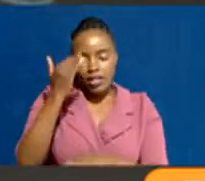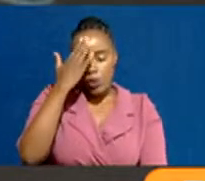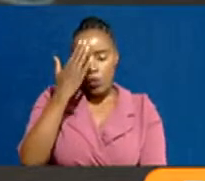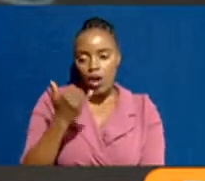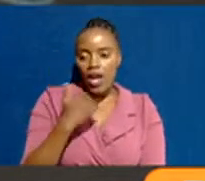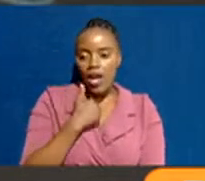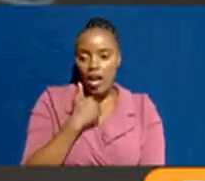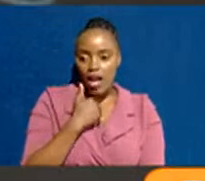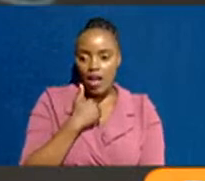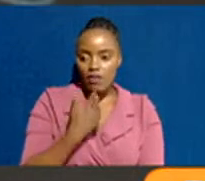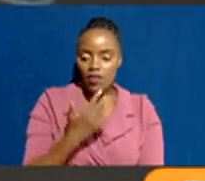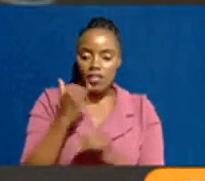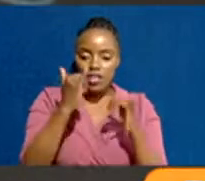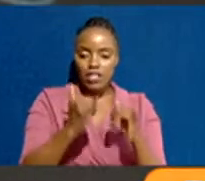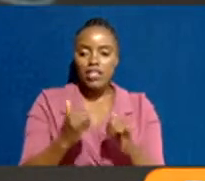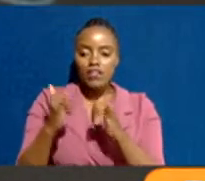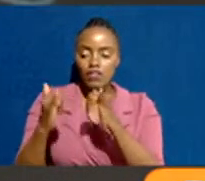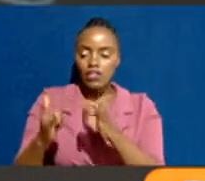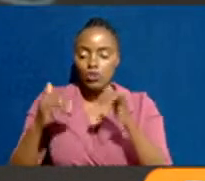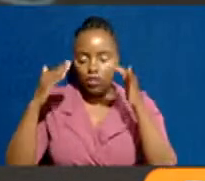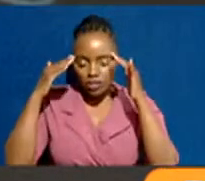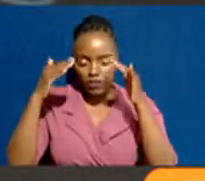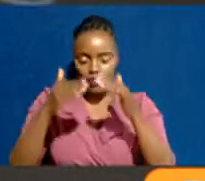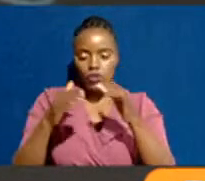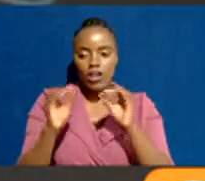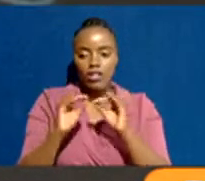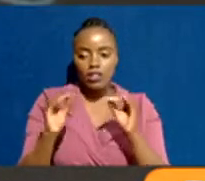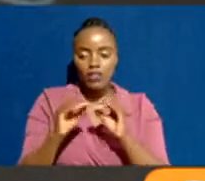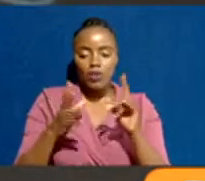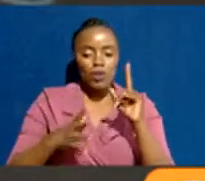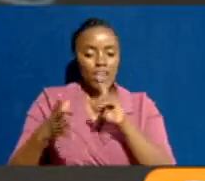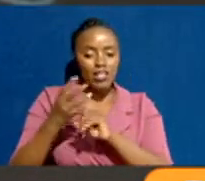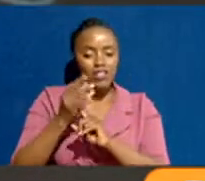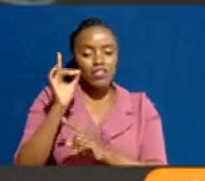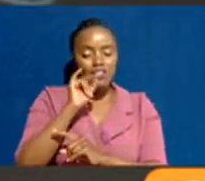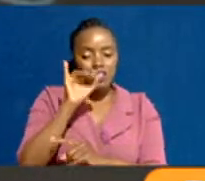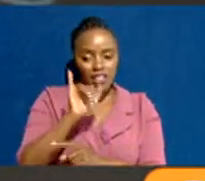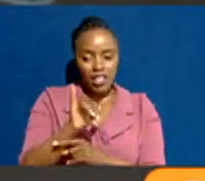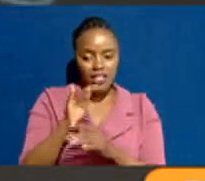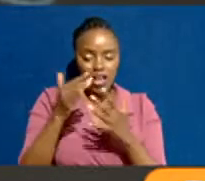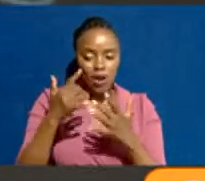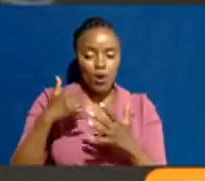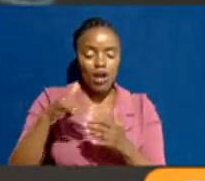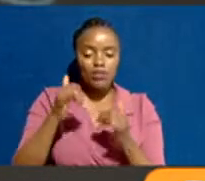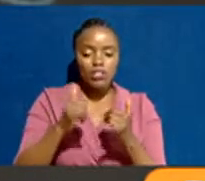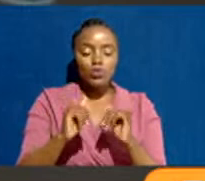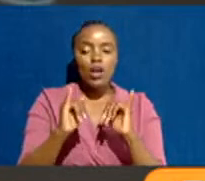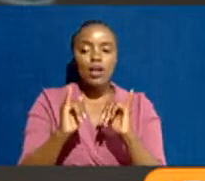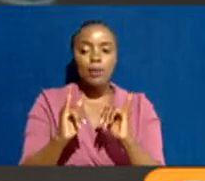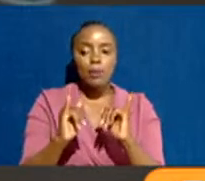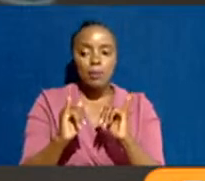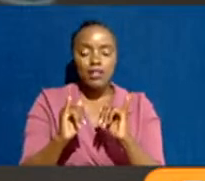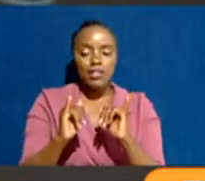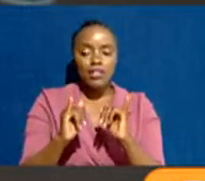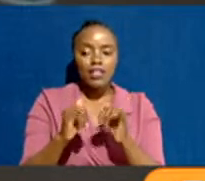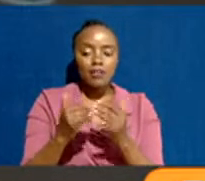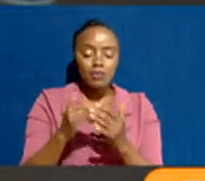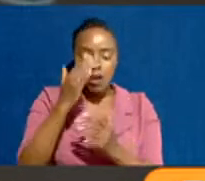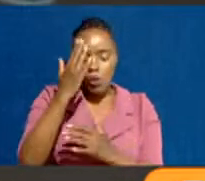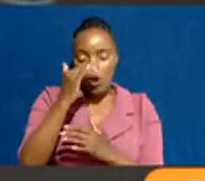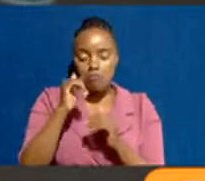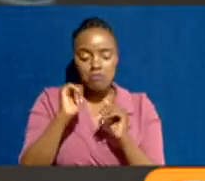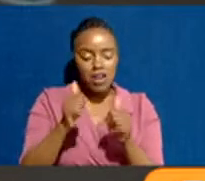of individualized focus. Have we achieved that in the way we have tried to implement CBC? We haven't,